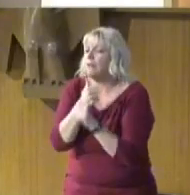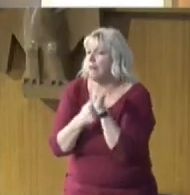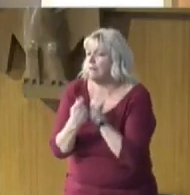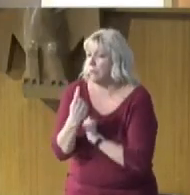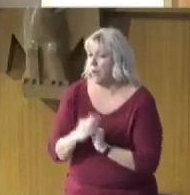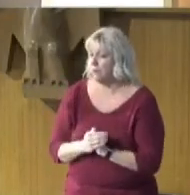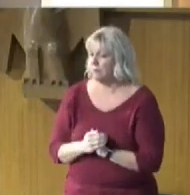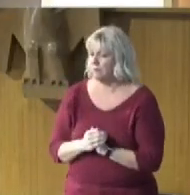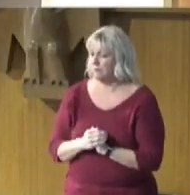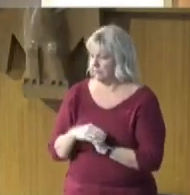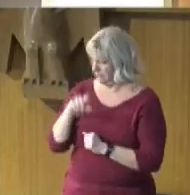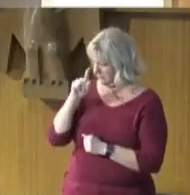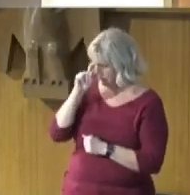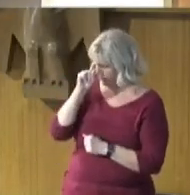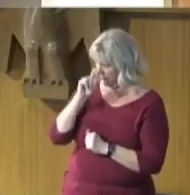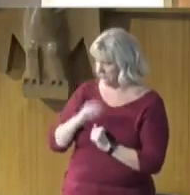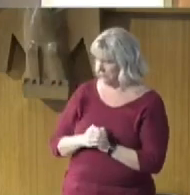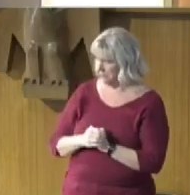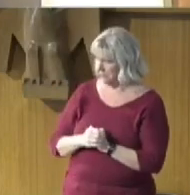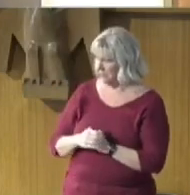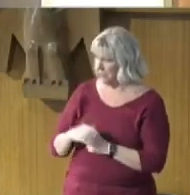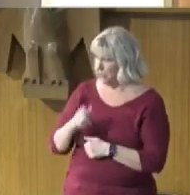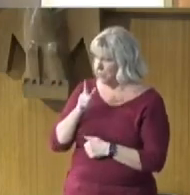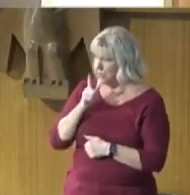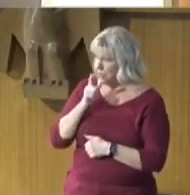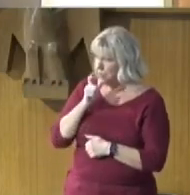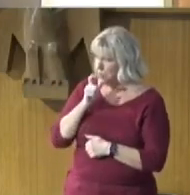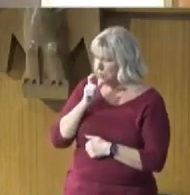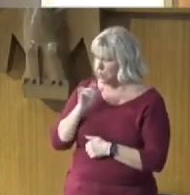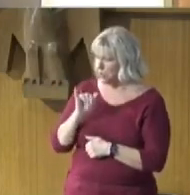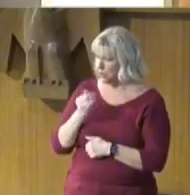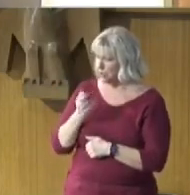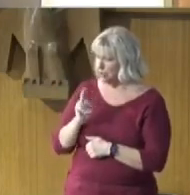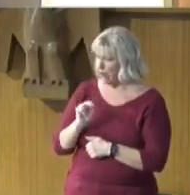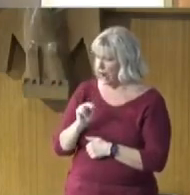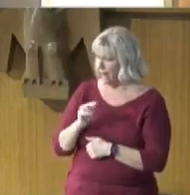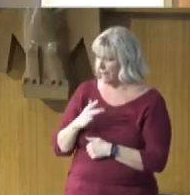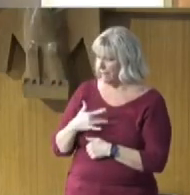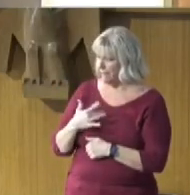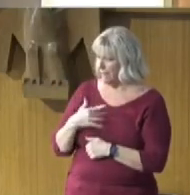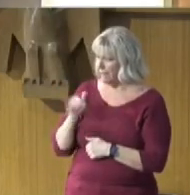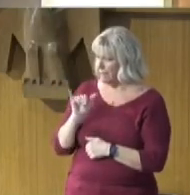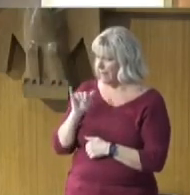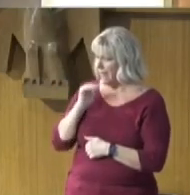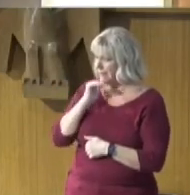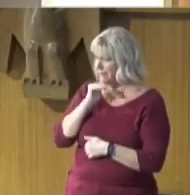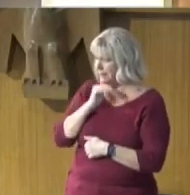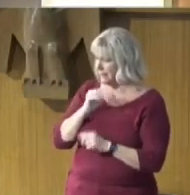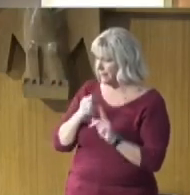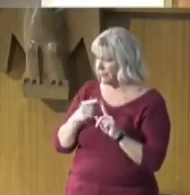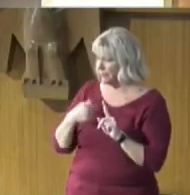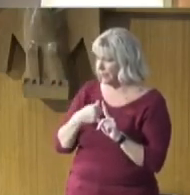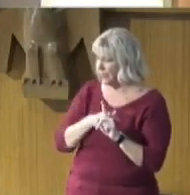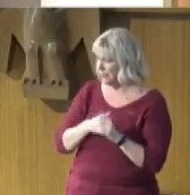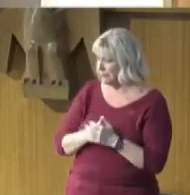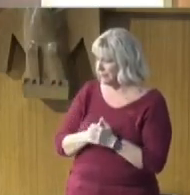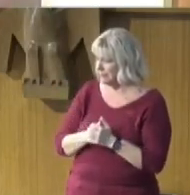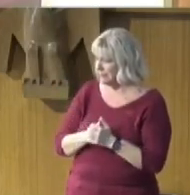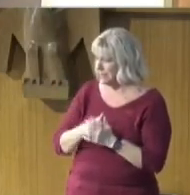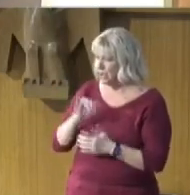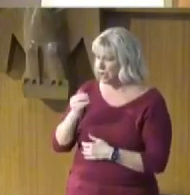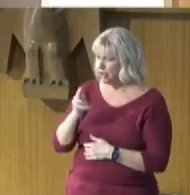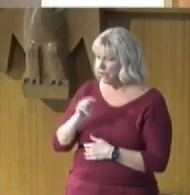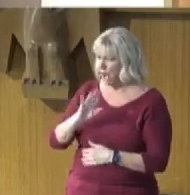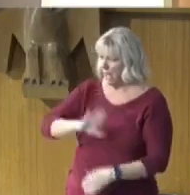which raises the question, who is it that John feels like is deceiving others? Who is John upset